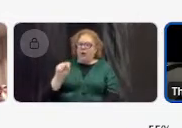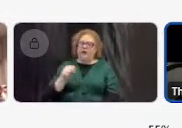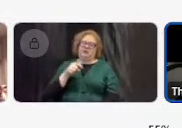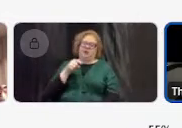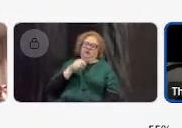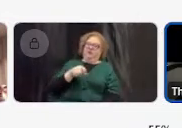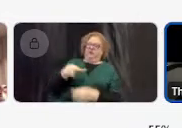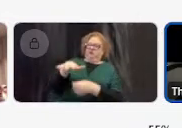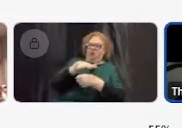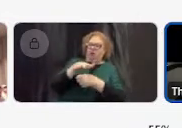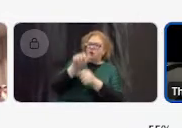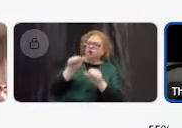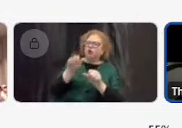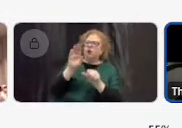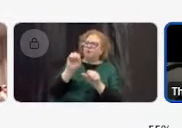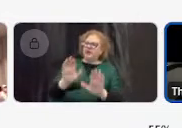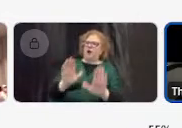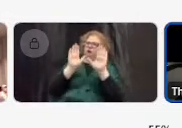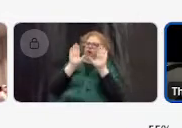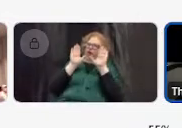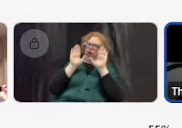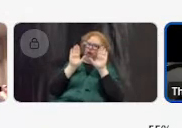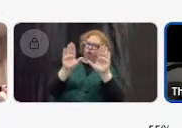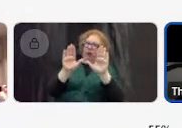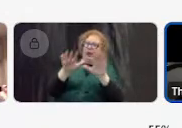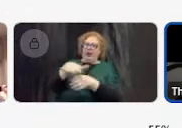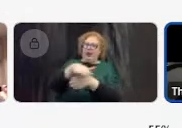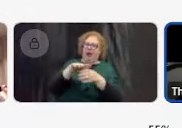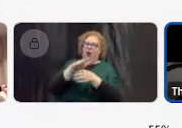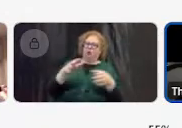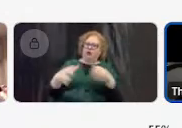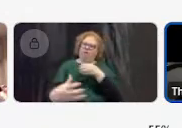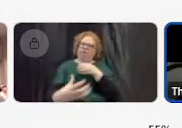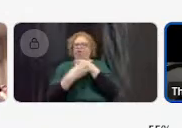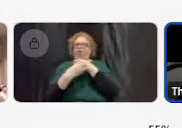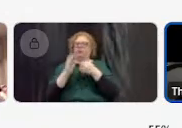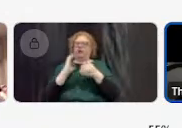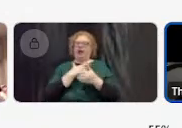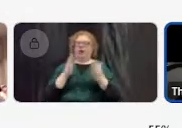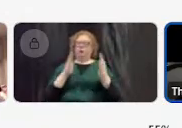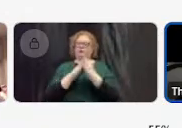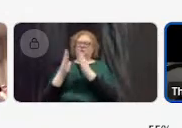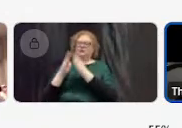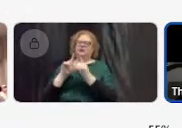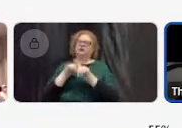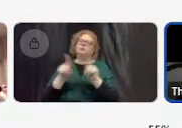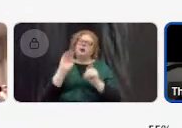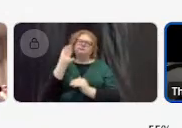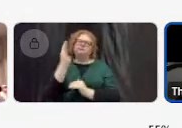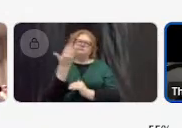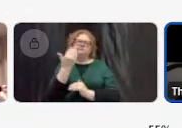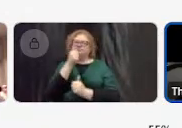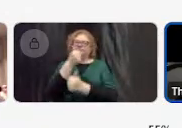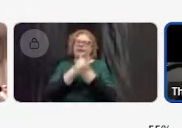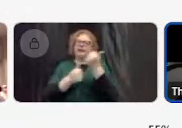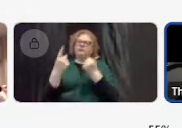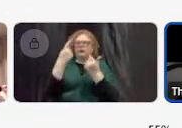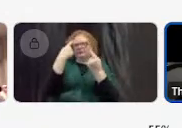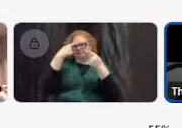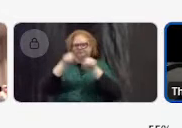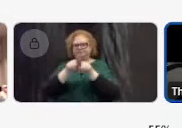and it just doesn't seem like everybody's working together. So with that said, Chair, I appreciate the time. Thank you.